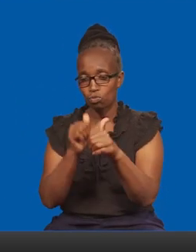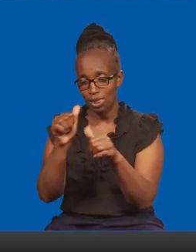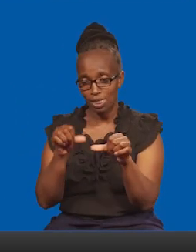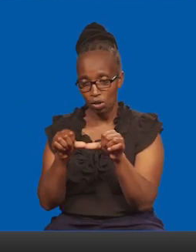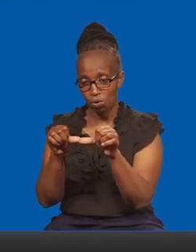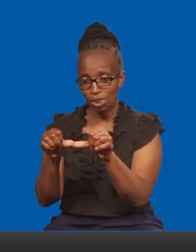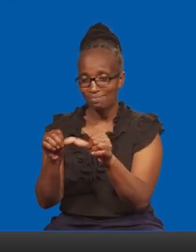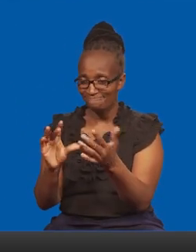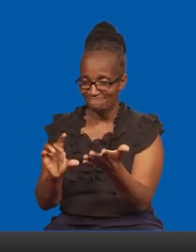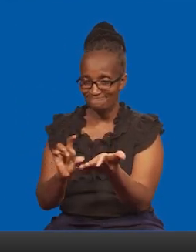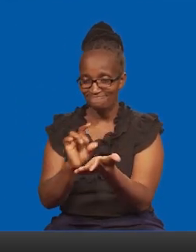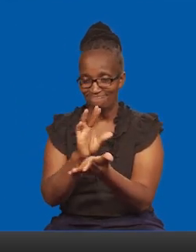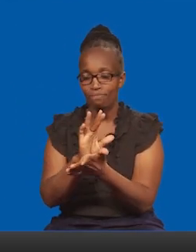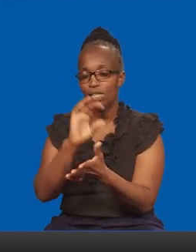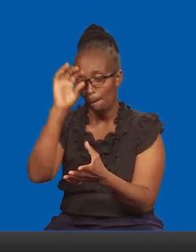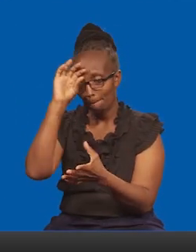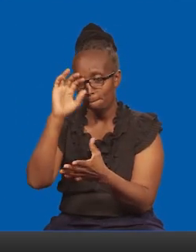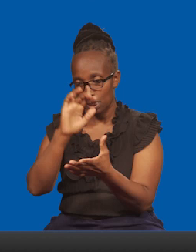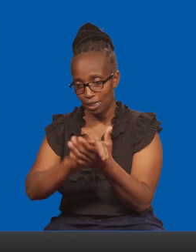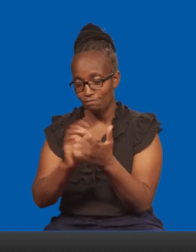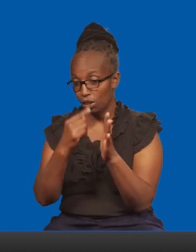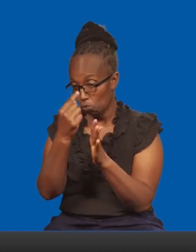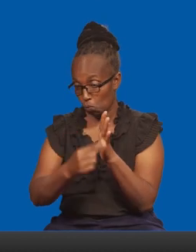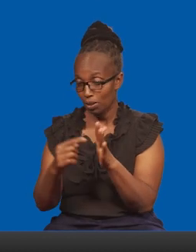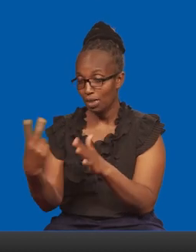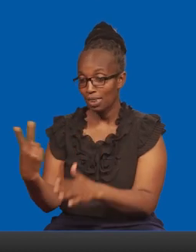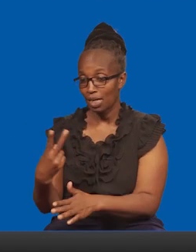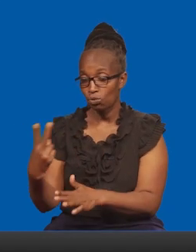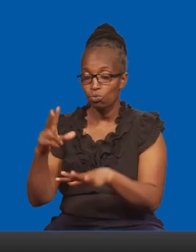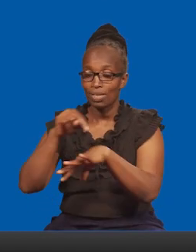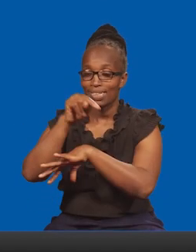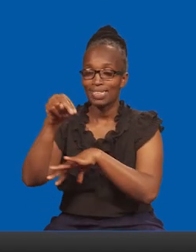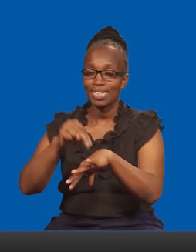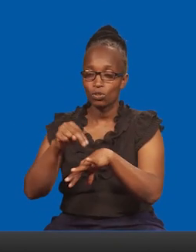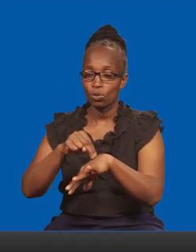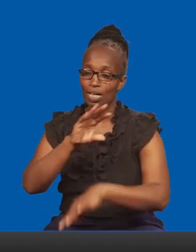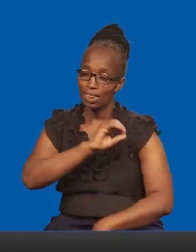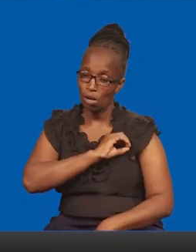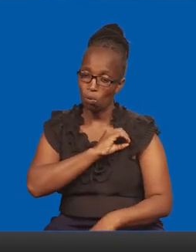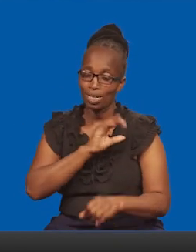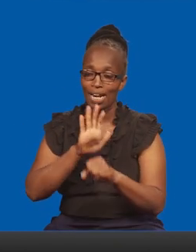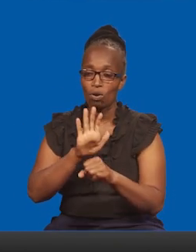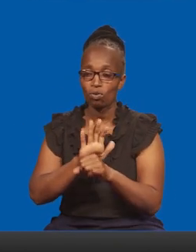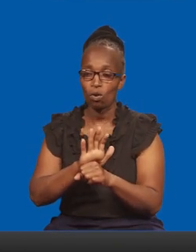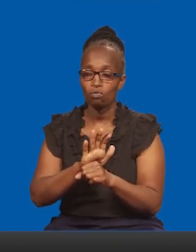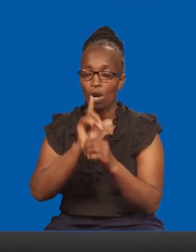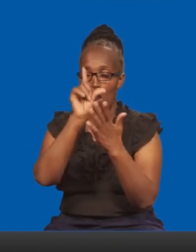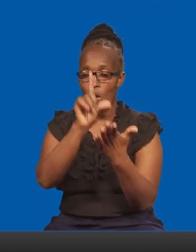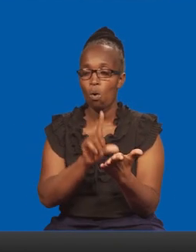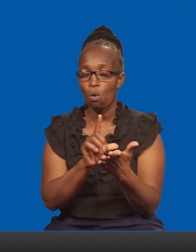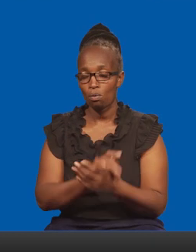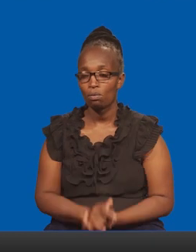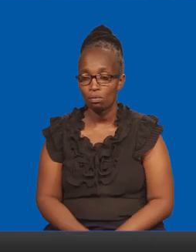unaokisiwa kukithiri katika mataifa ya Afrika ukitupiliwa mbali, ikiaminika kuwa mataifa haya